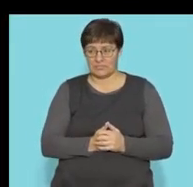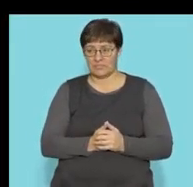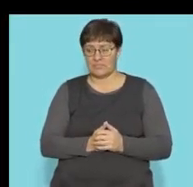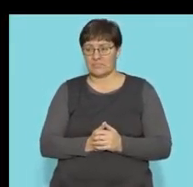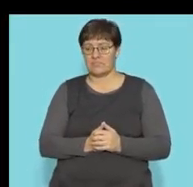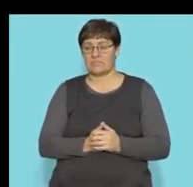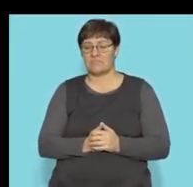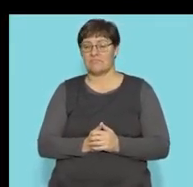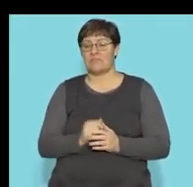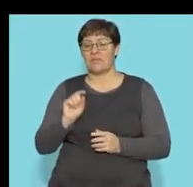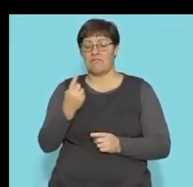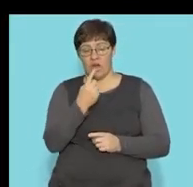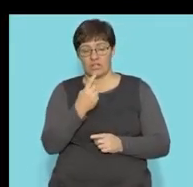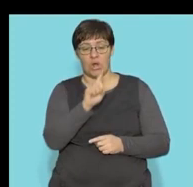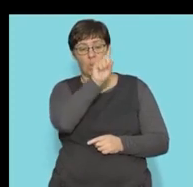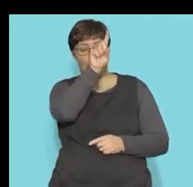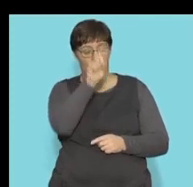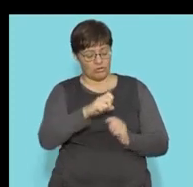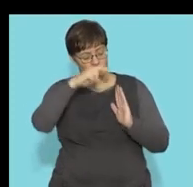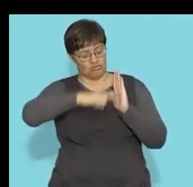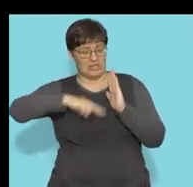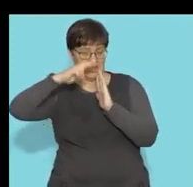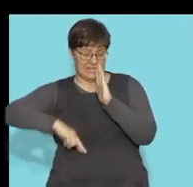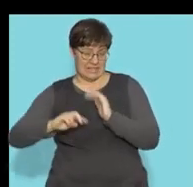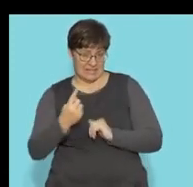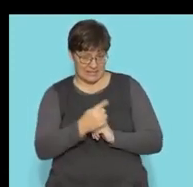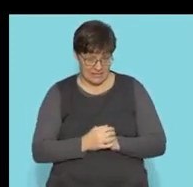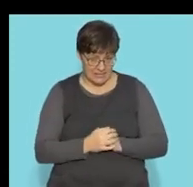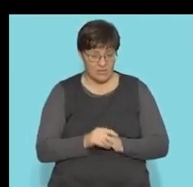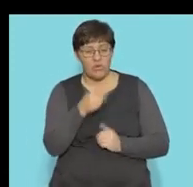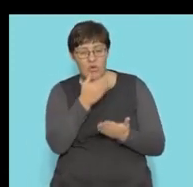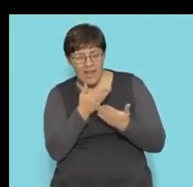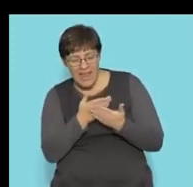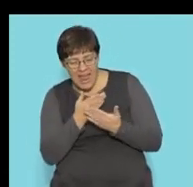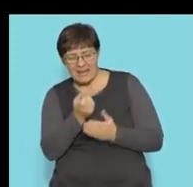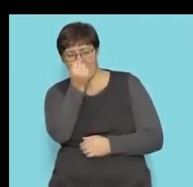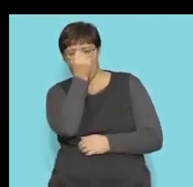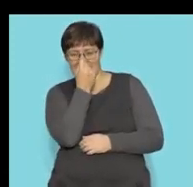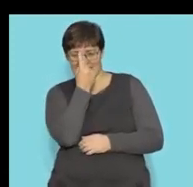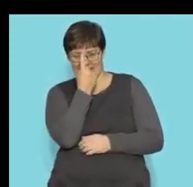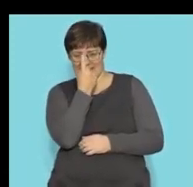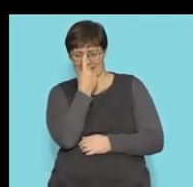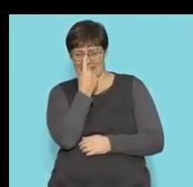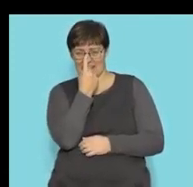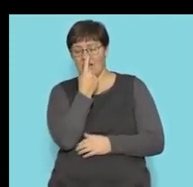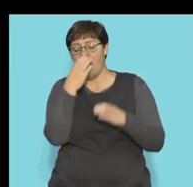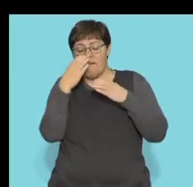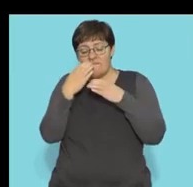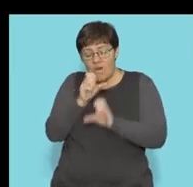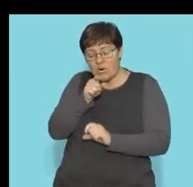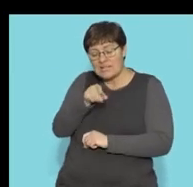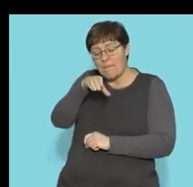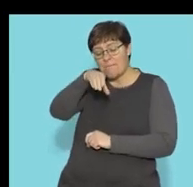Read the question very carefully in order to understand what the focus of the